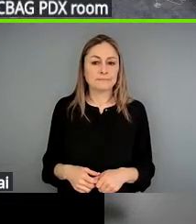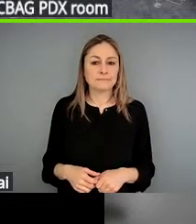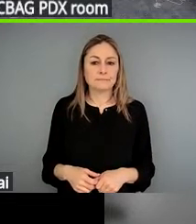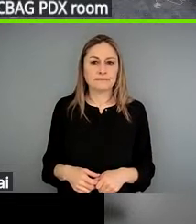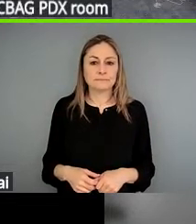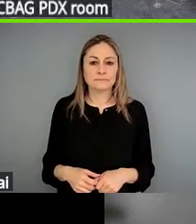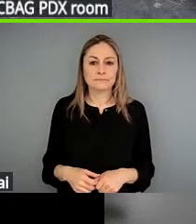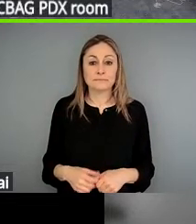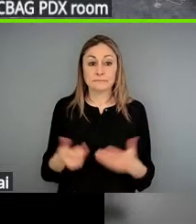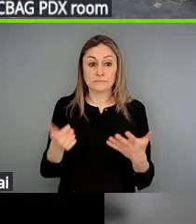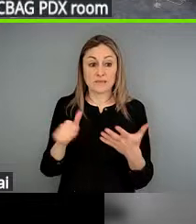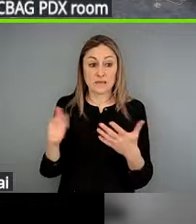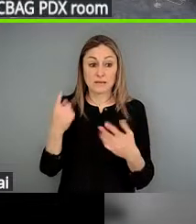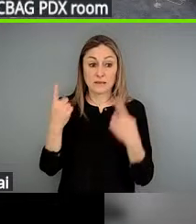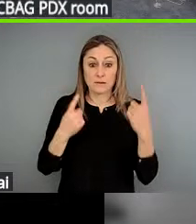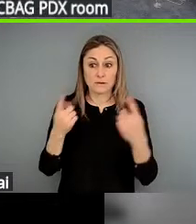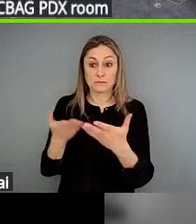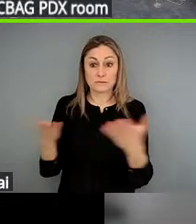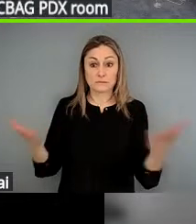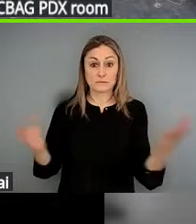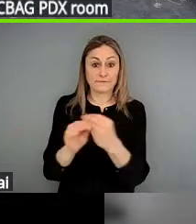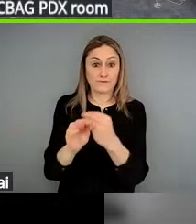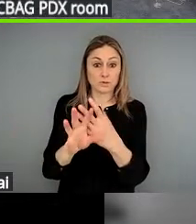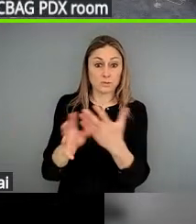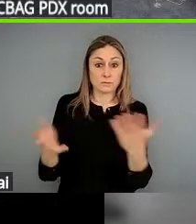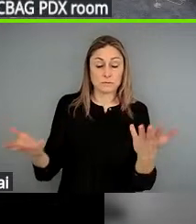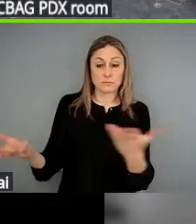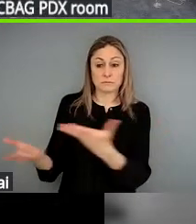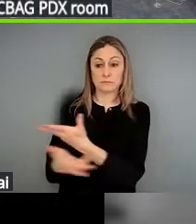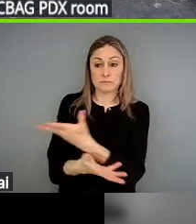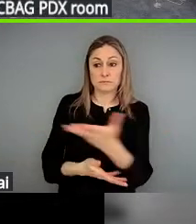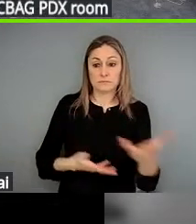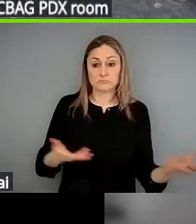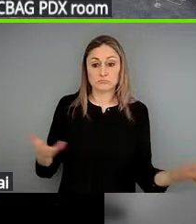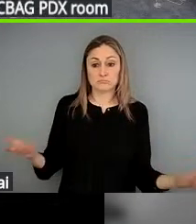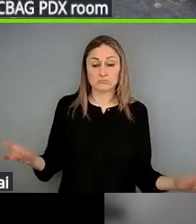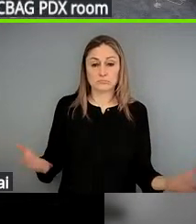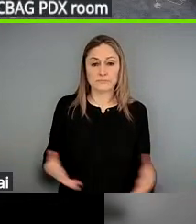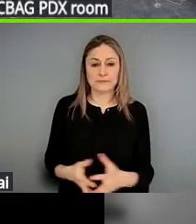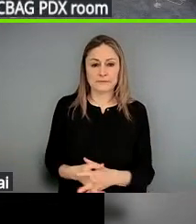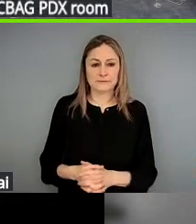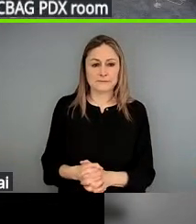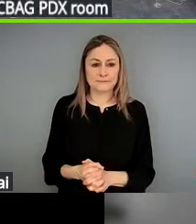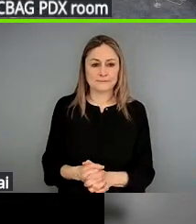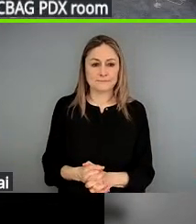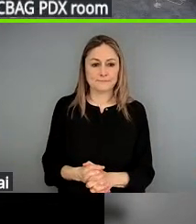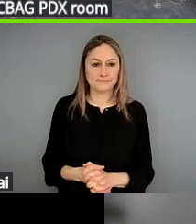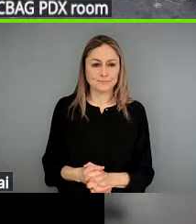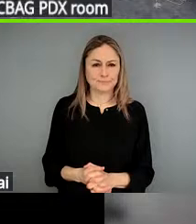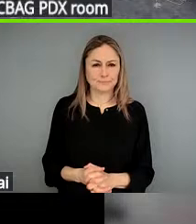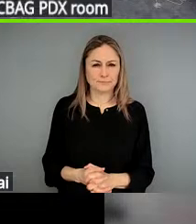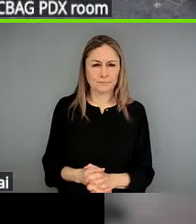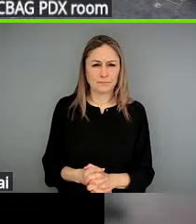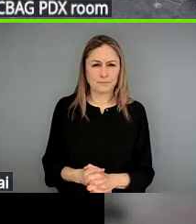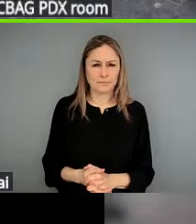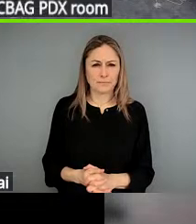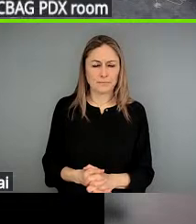Any thoughts online for campus? Oh, yeah, directly. We wanted